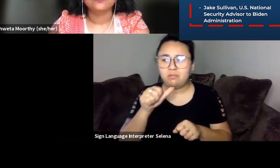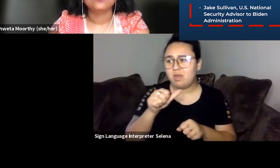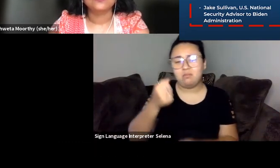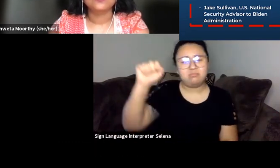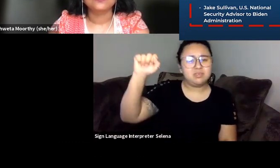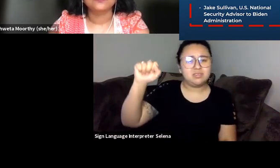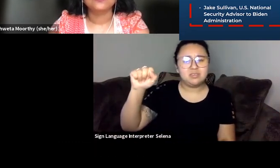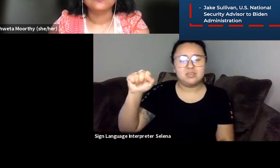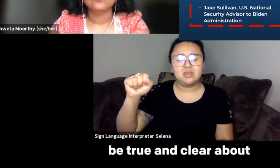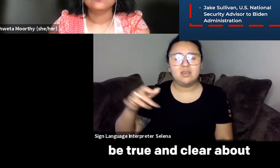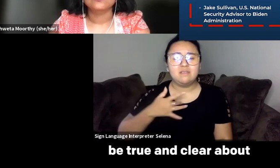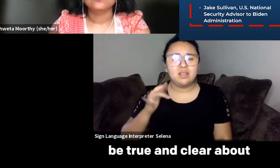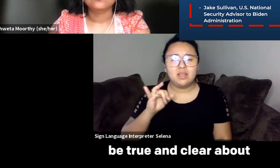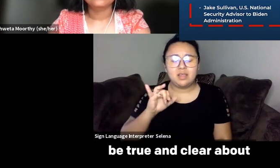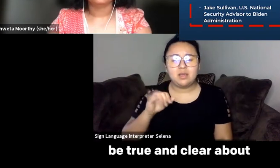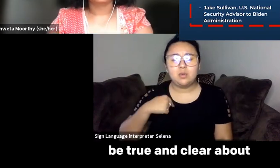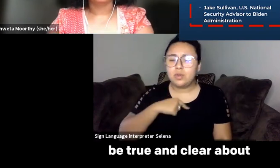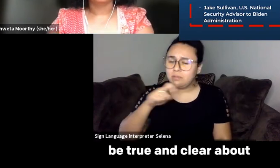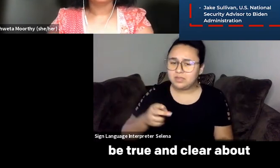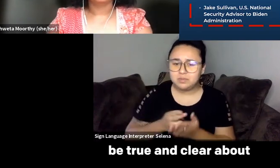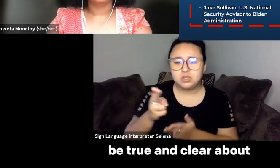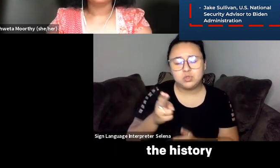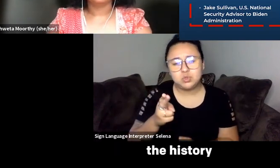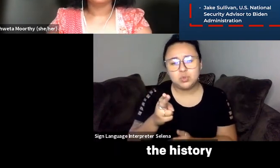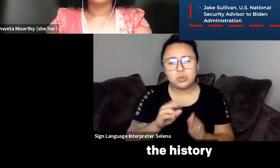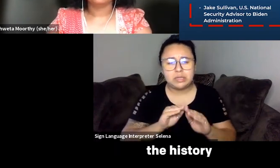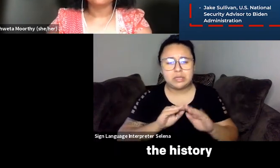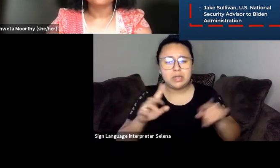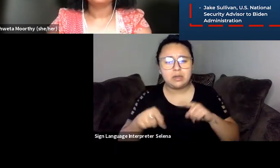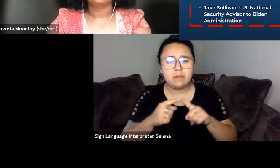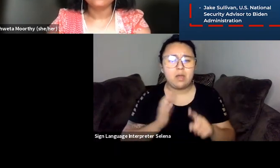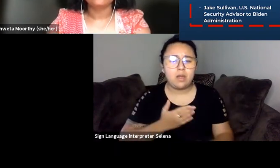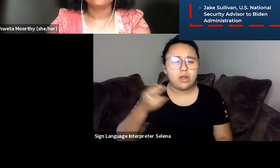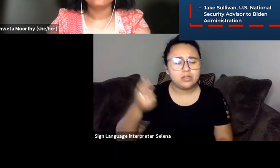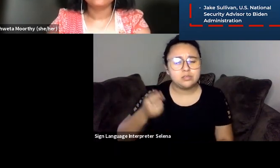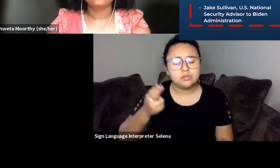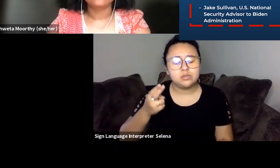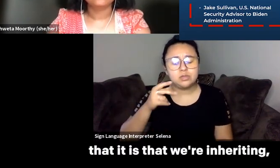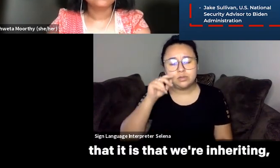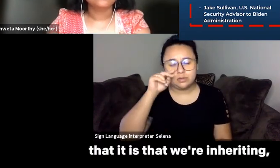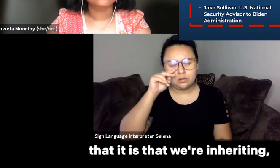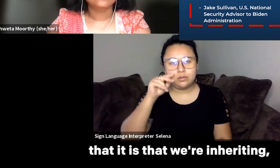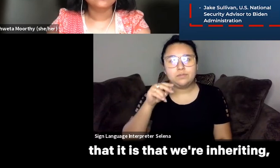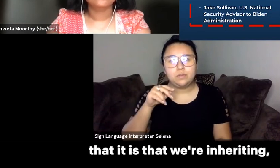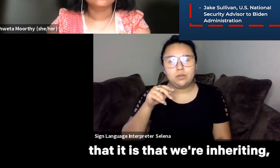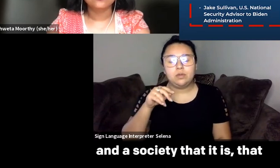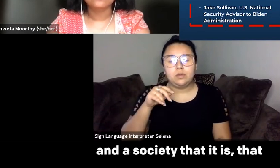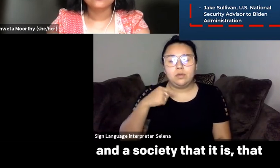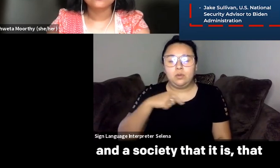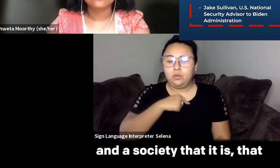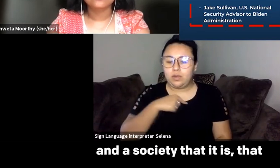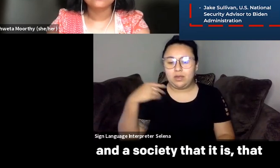to be true and clear about the history that it is, that we're inheriting,